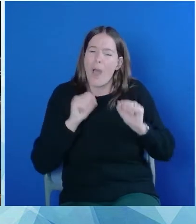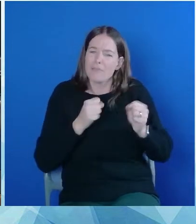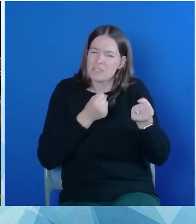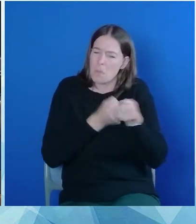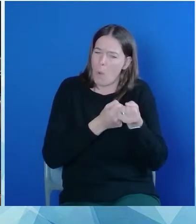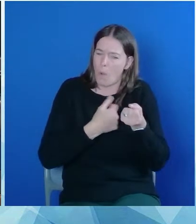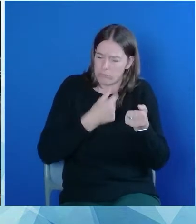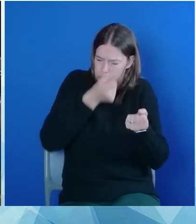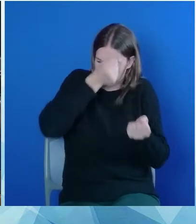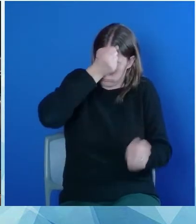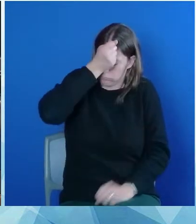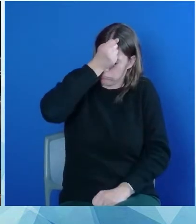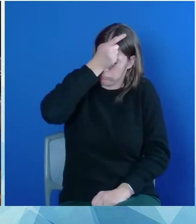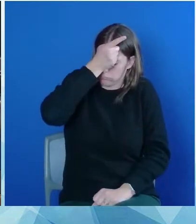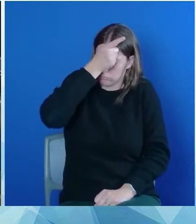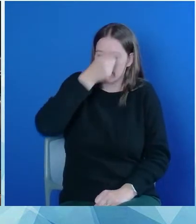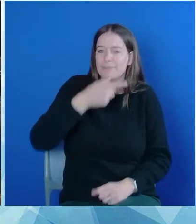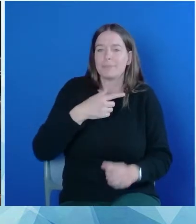recognize